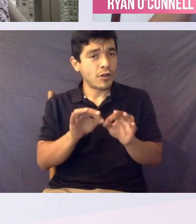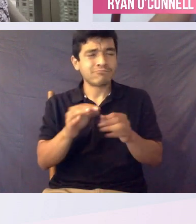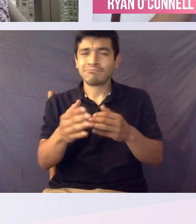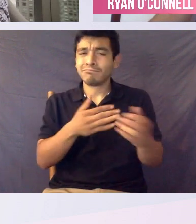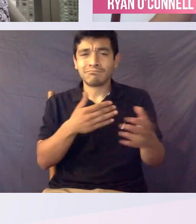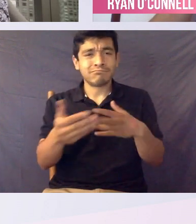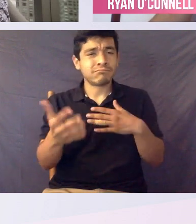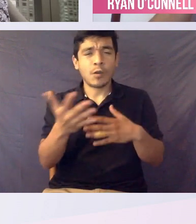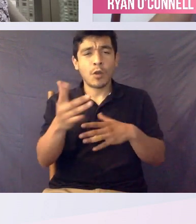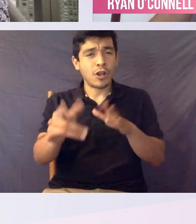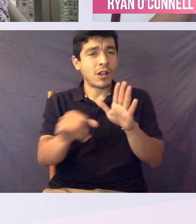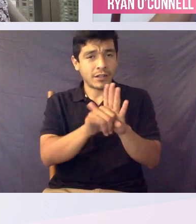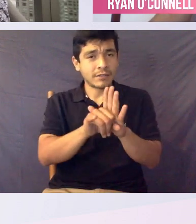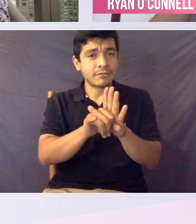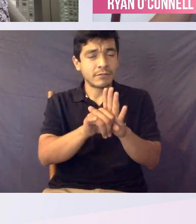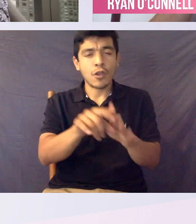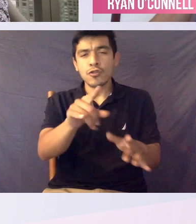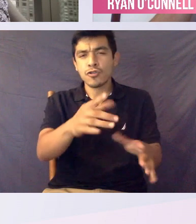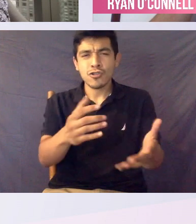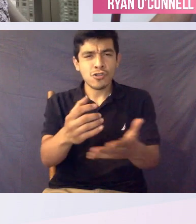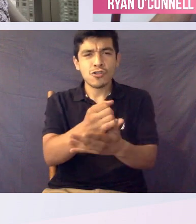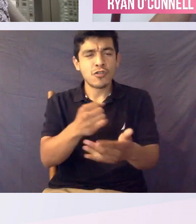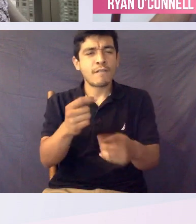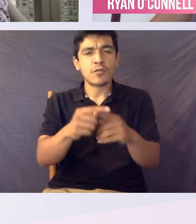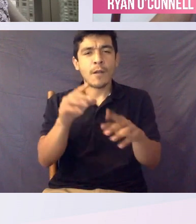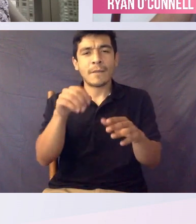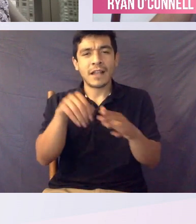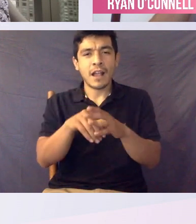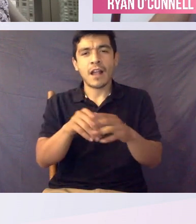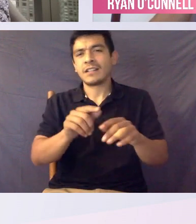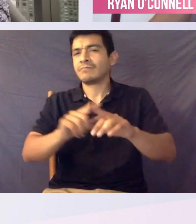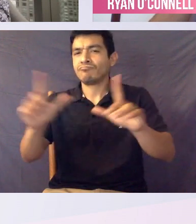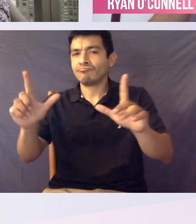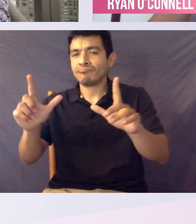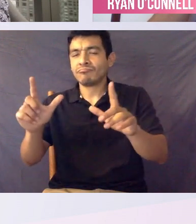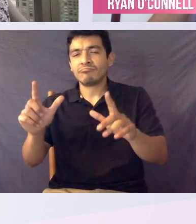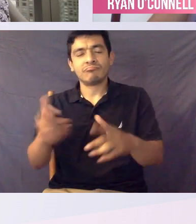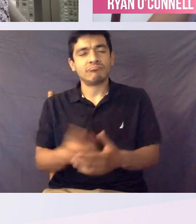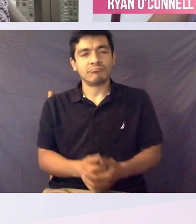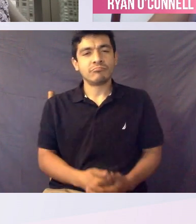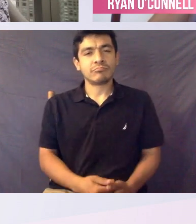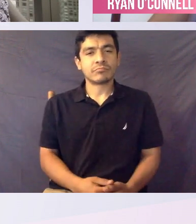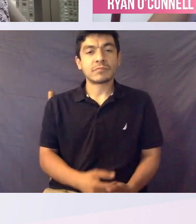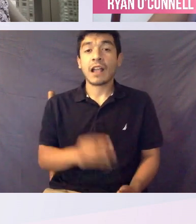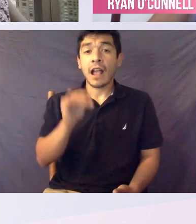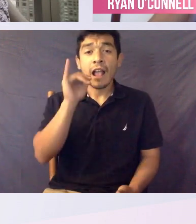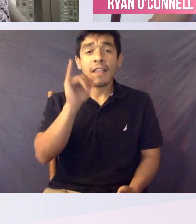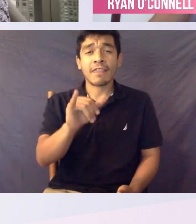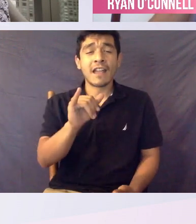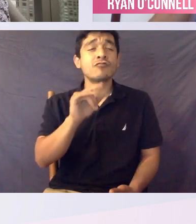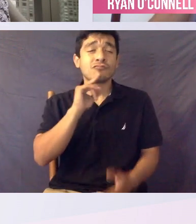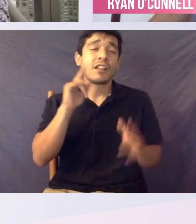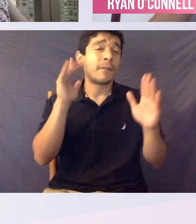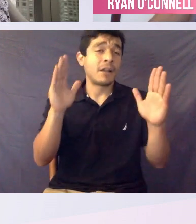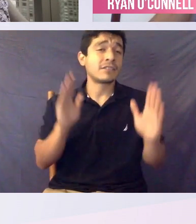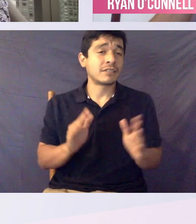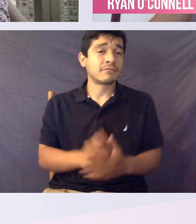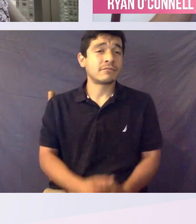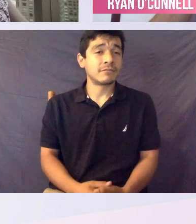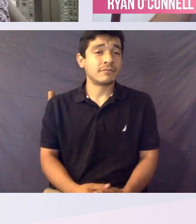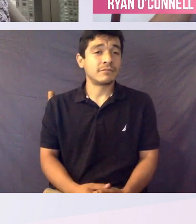your identity is, you deserve to take up space unapologetically. And that's really amazing. So that's